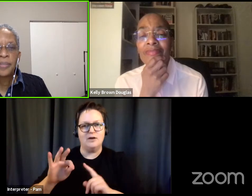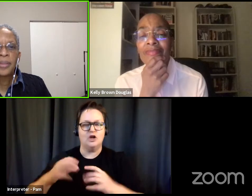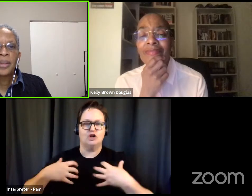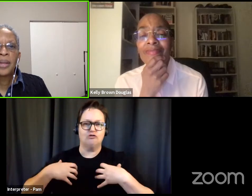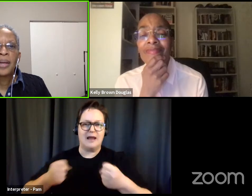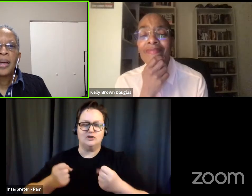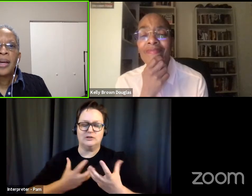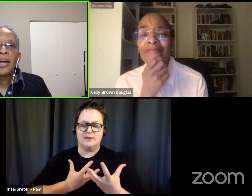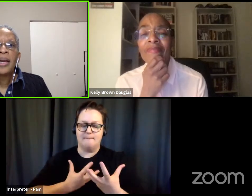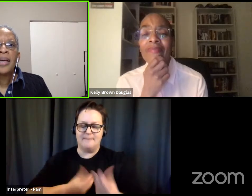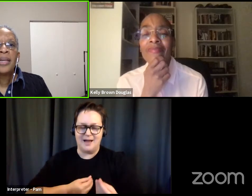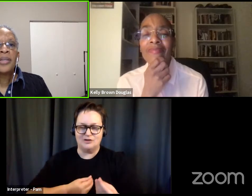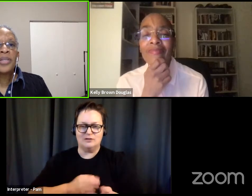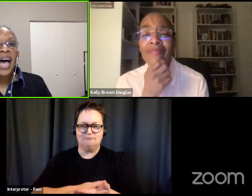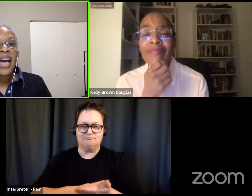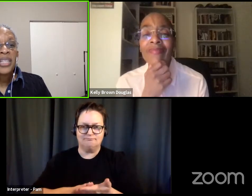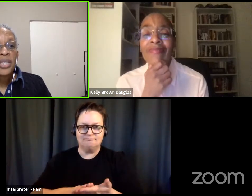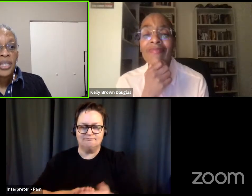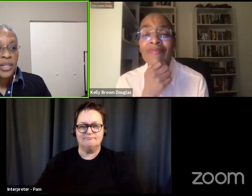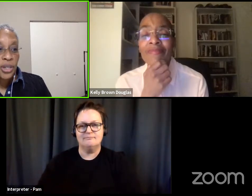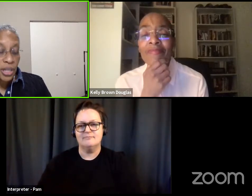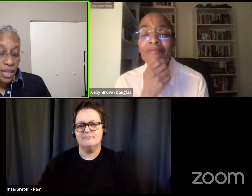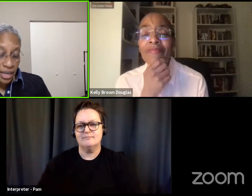compassion. So